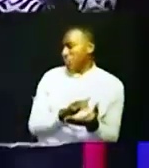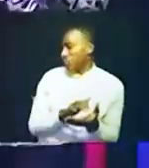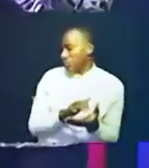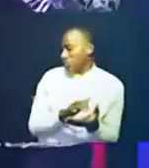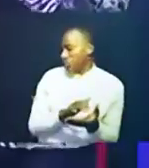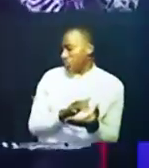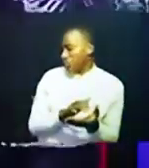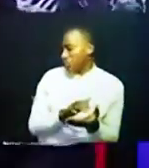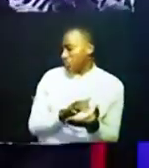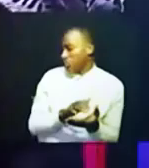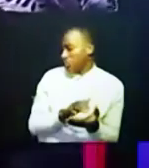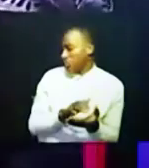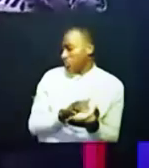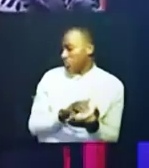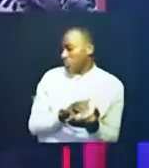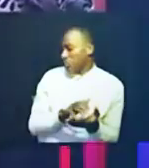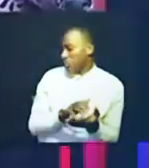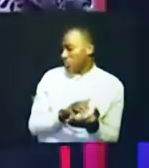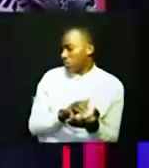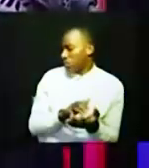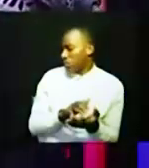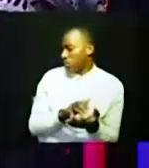saying, one shot, a best semi, semi worry.